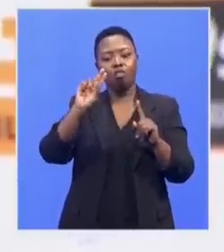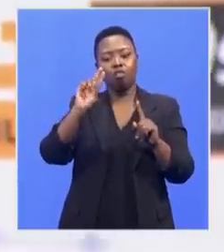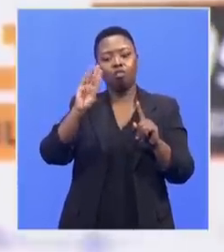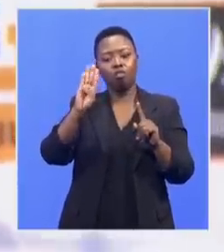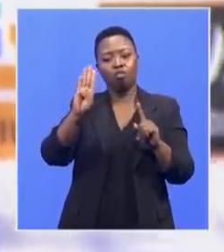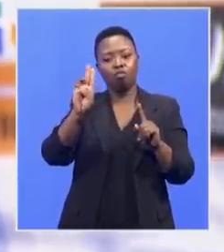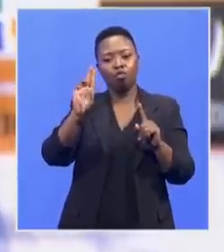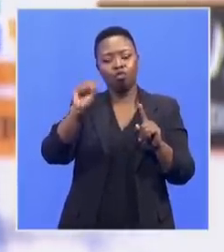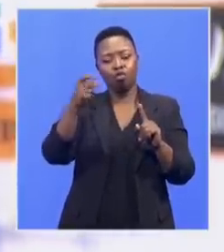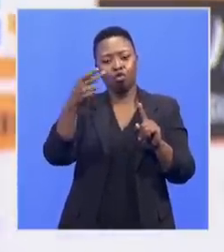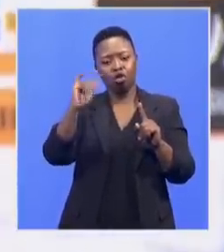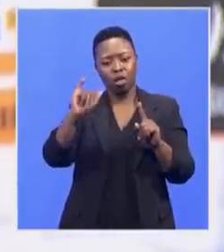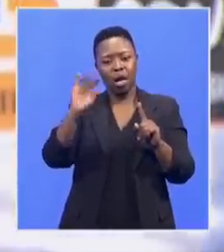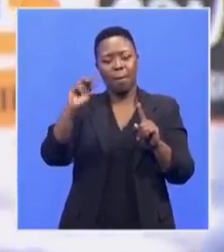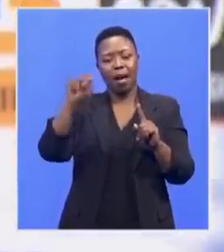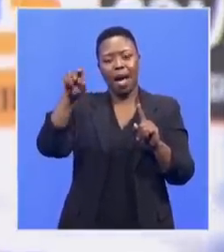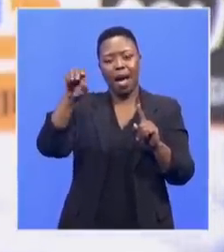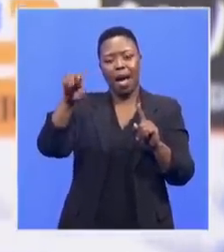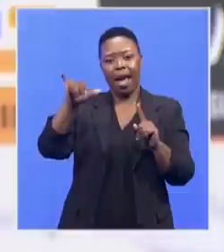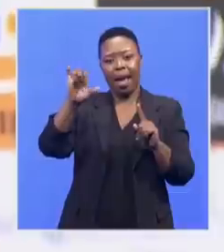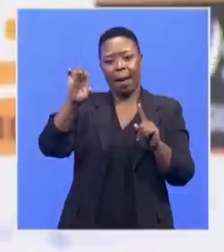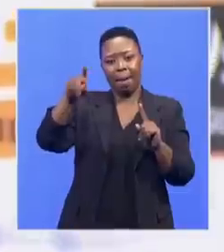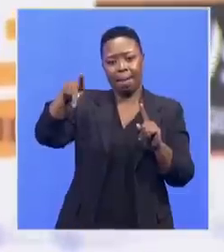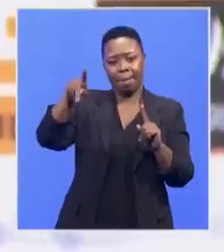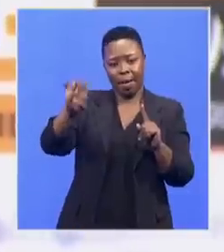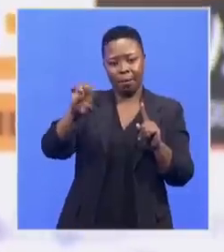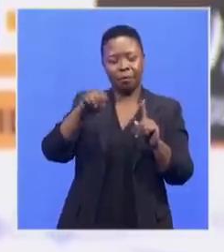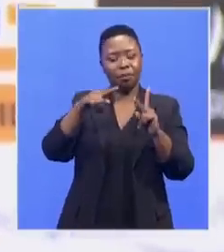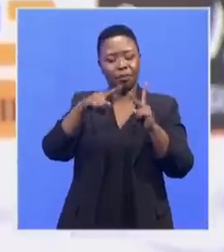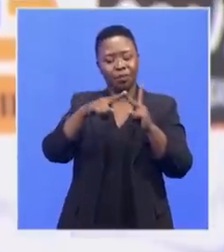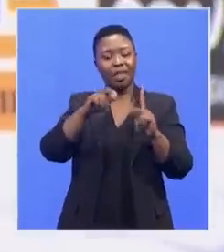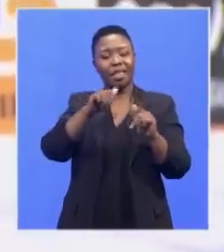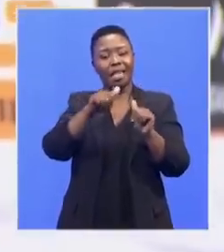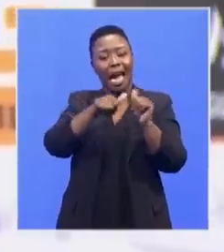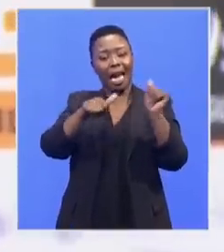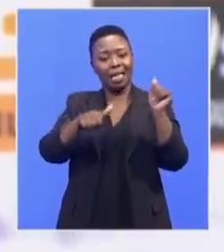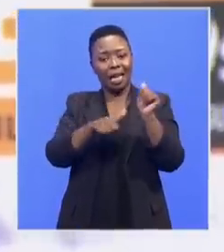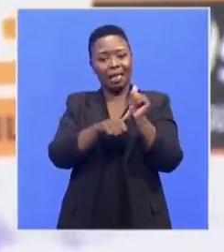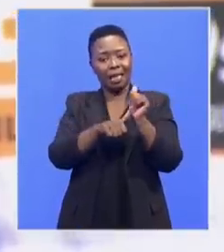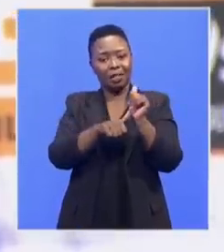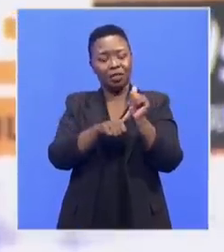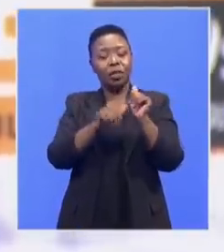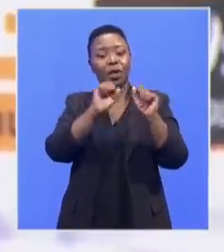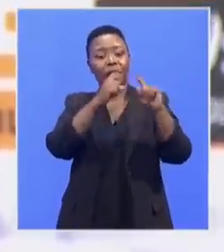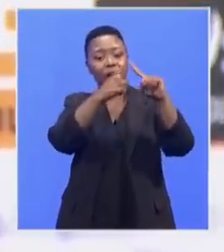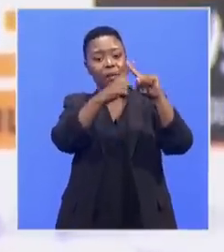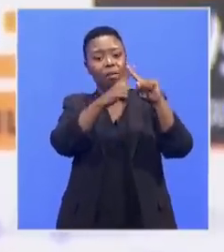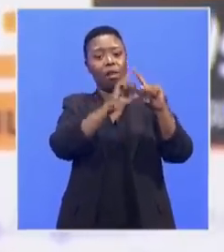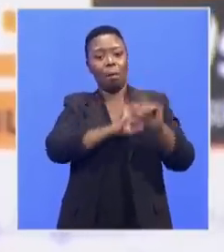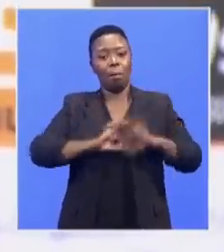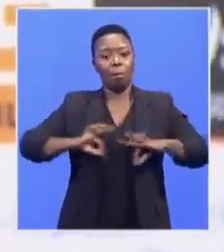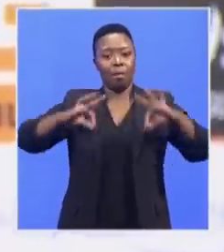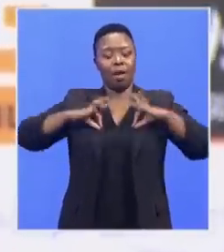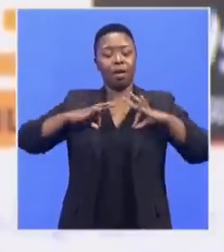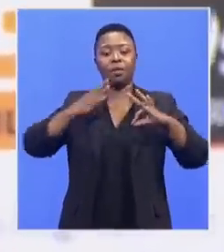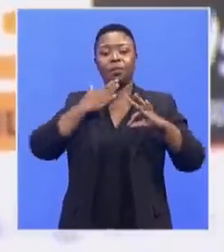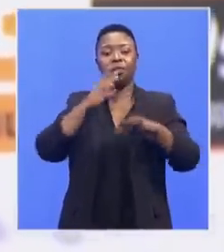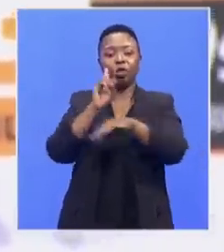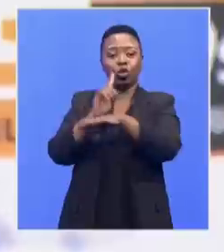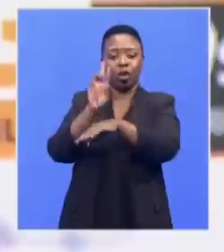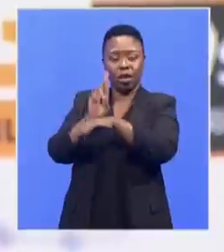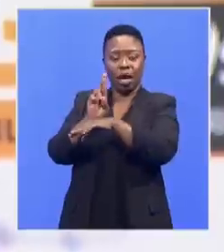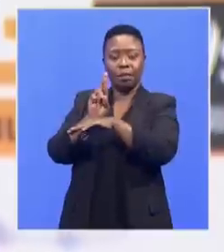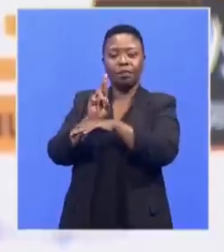Ke dumedise le executive mayor wa Kenneth Kaunda District Municipality Councillor Nicky